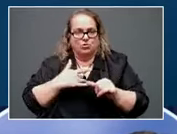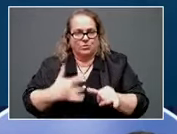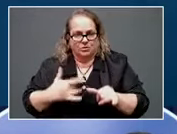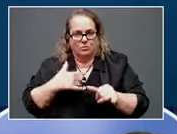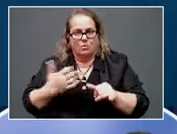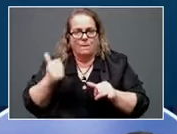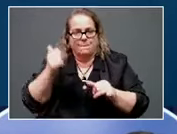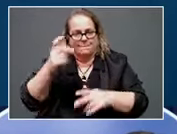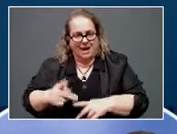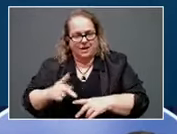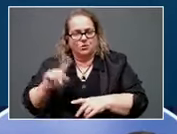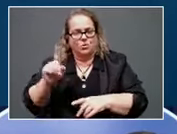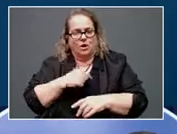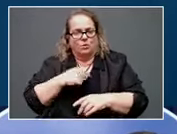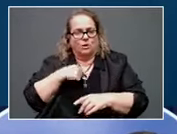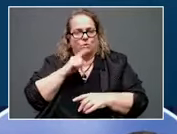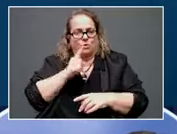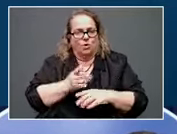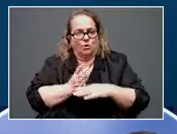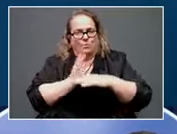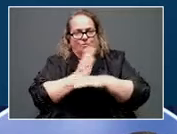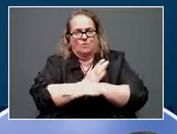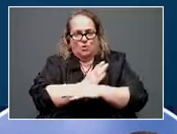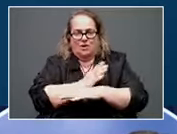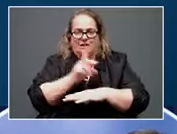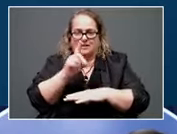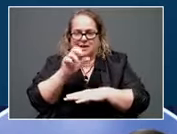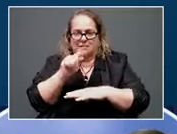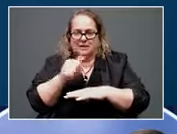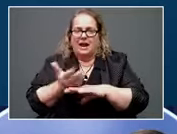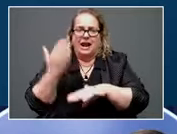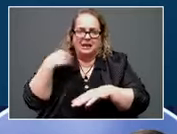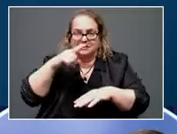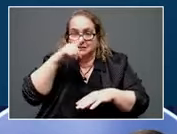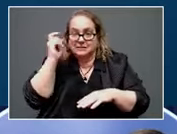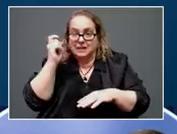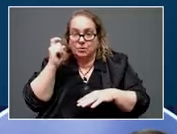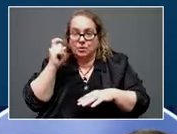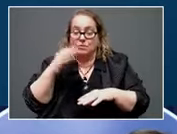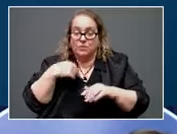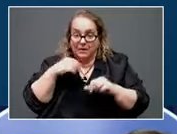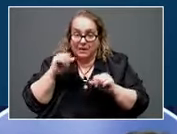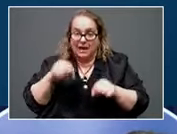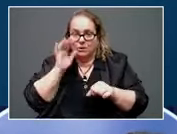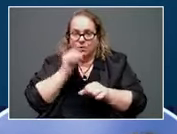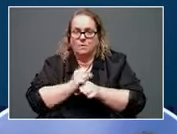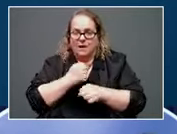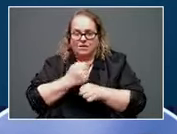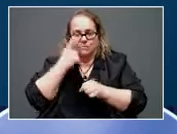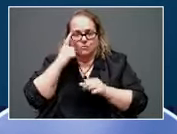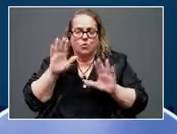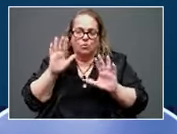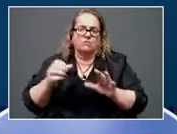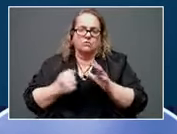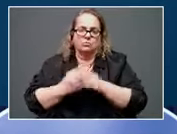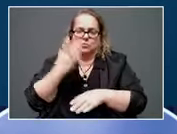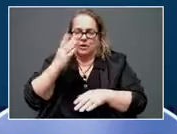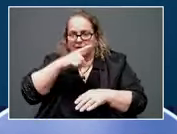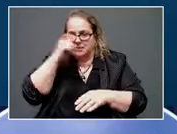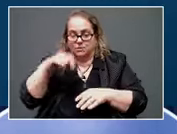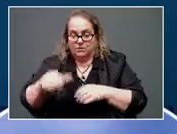were certainly last summer. And if we can, that'll make for a great spring and summer this year.